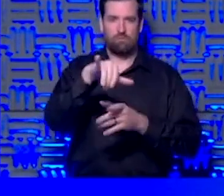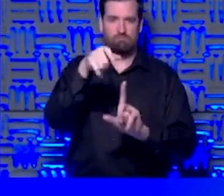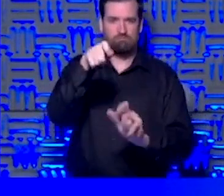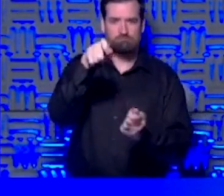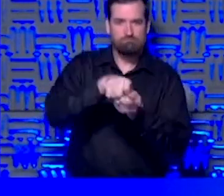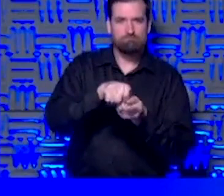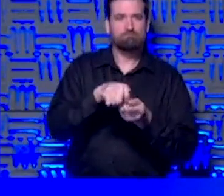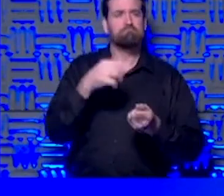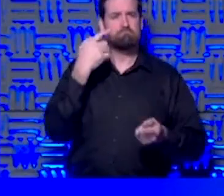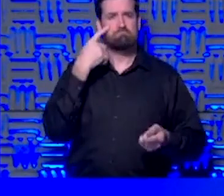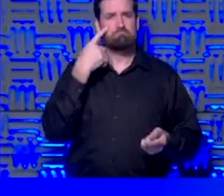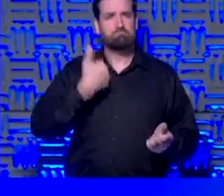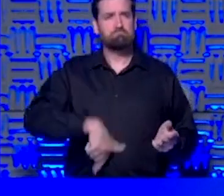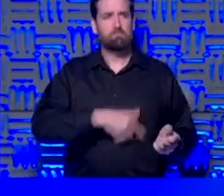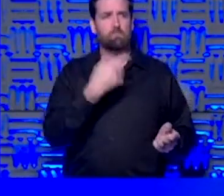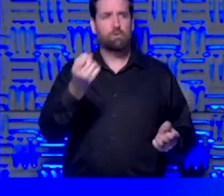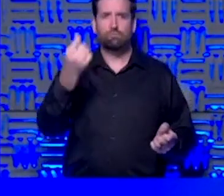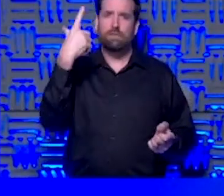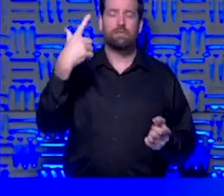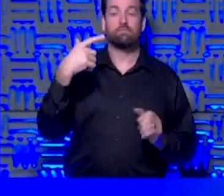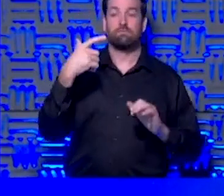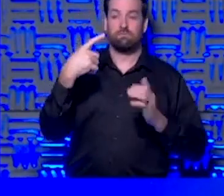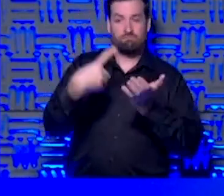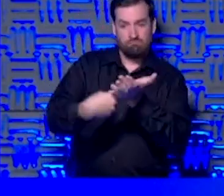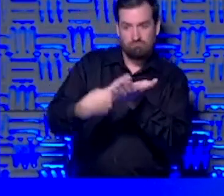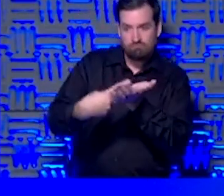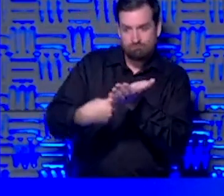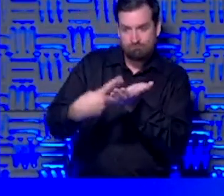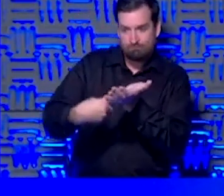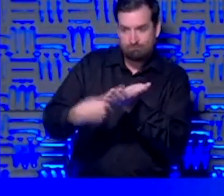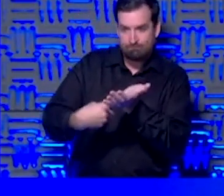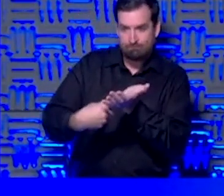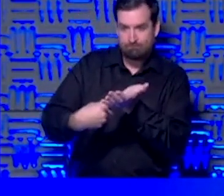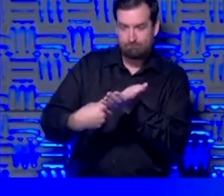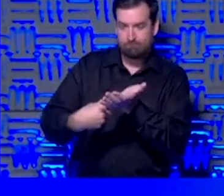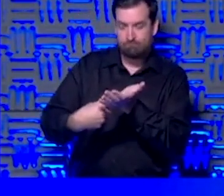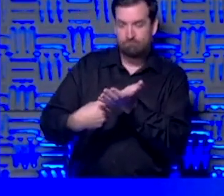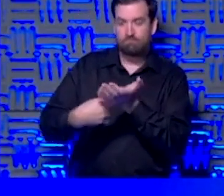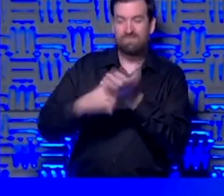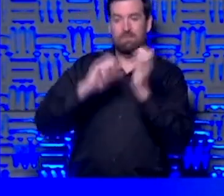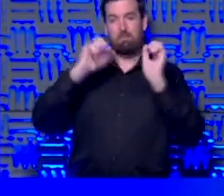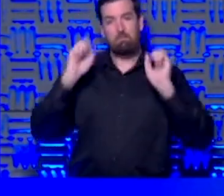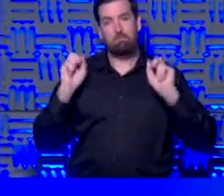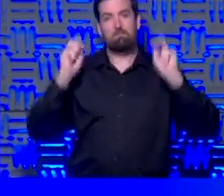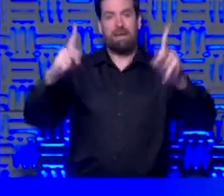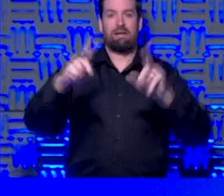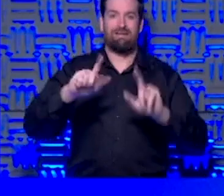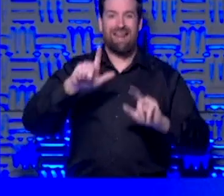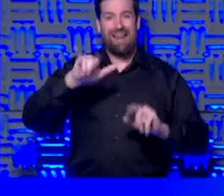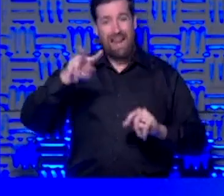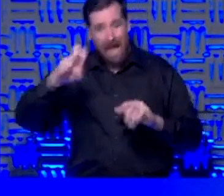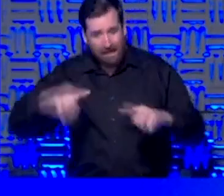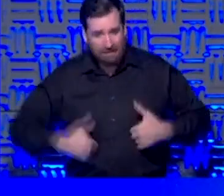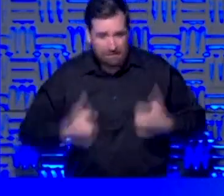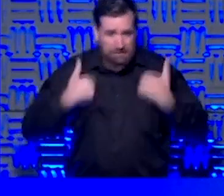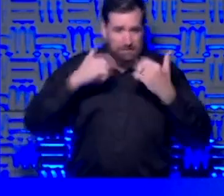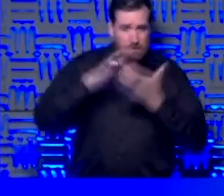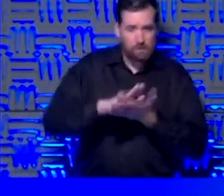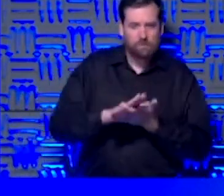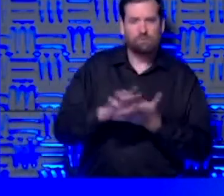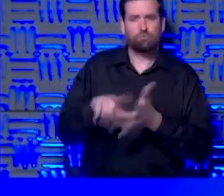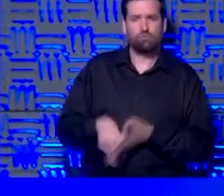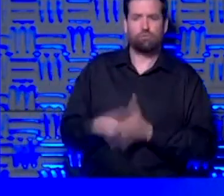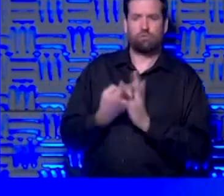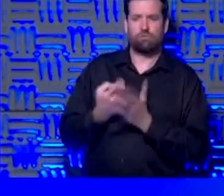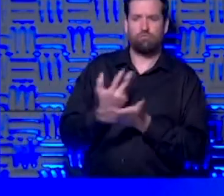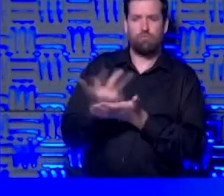We understand that a lot of the talk about getting schools back to in-class sessions occurred 3-4 weeks ago.